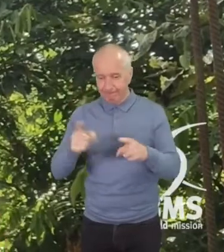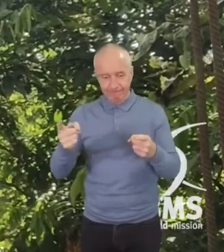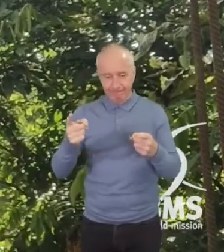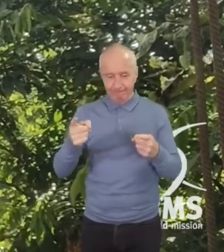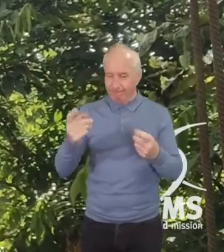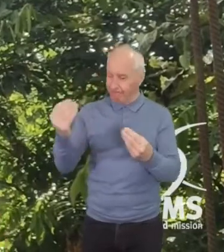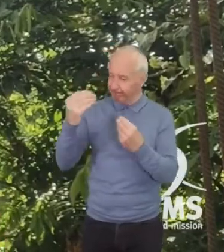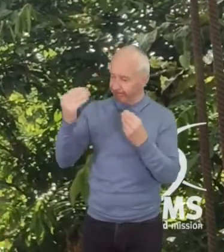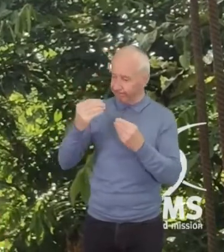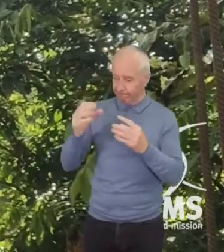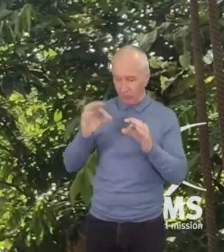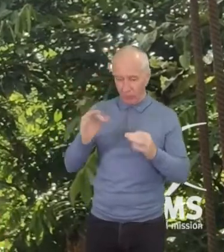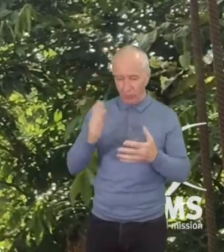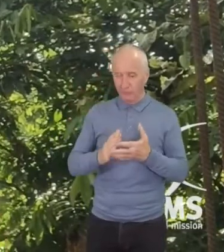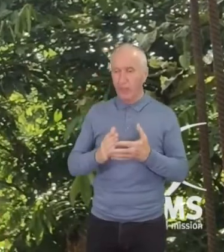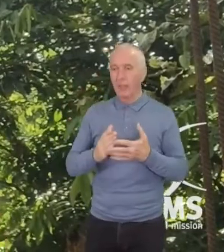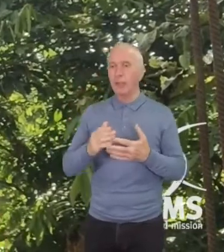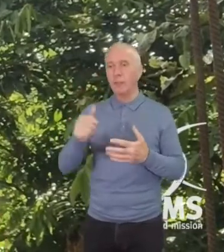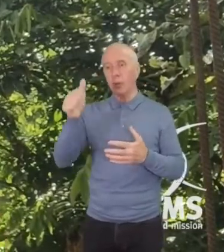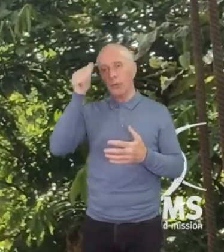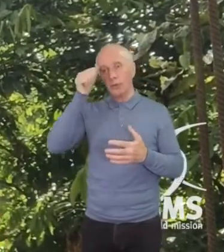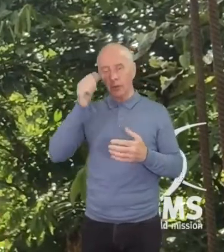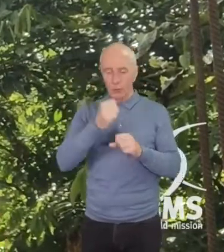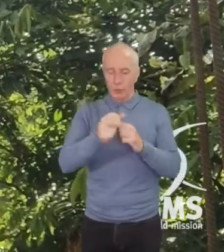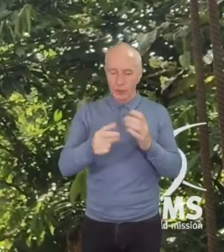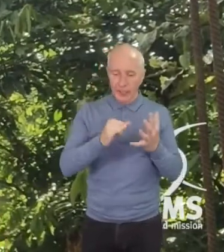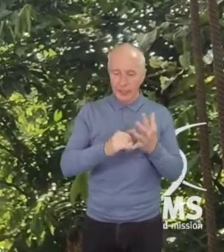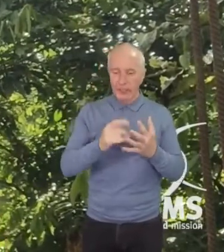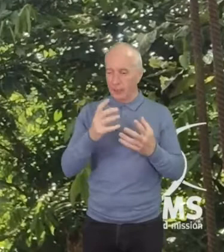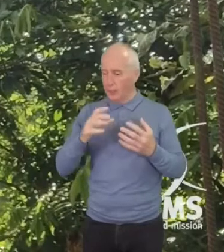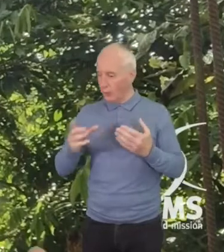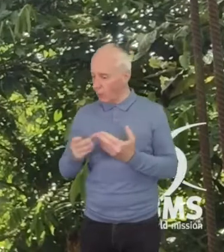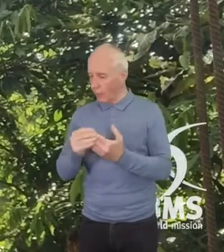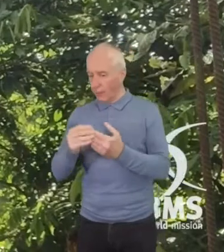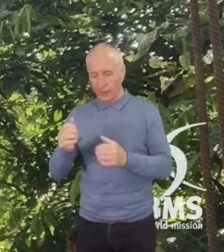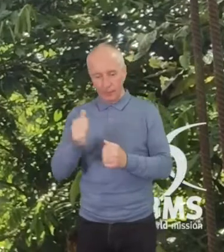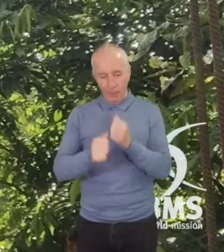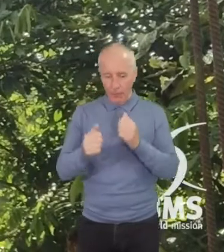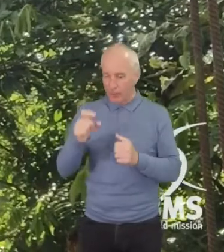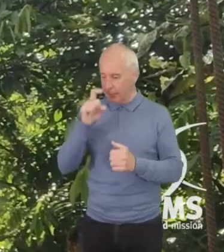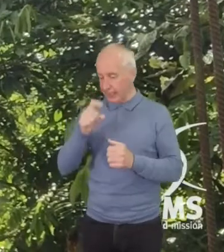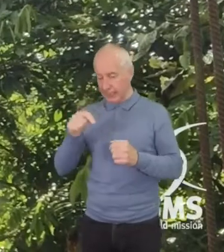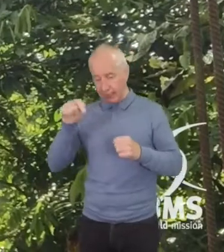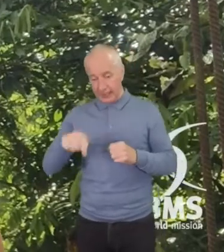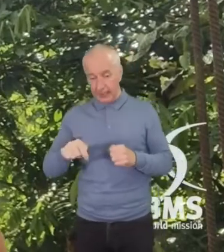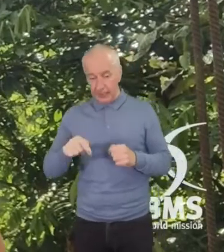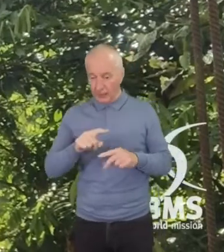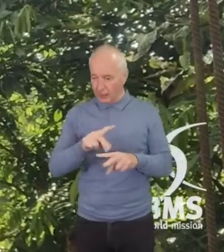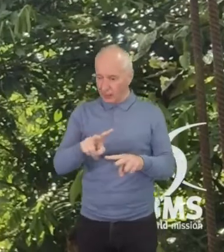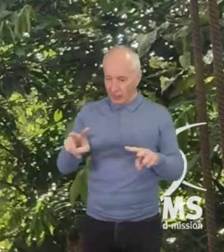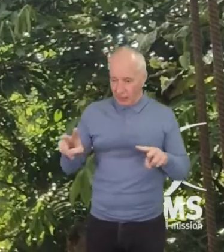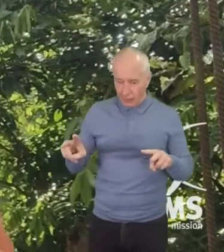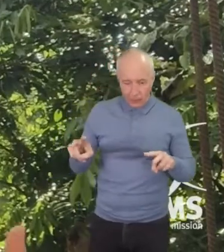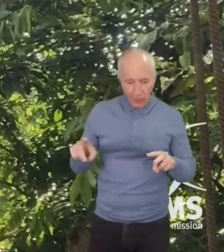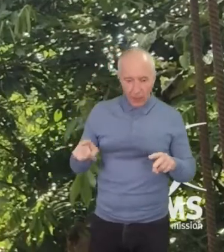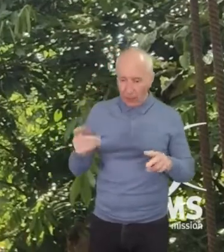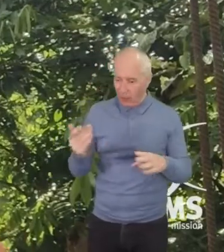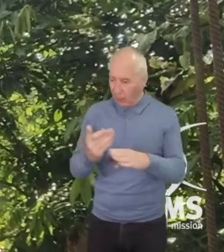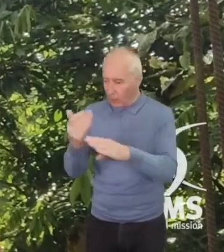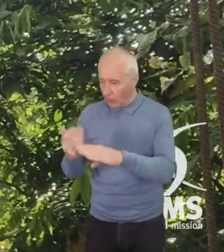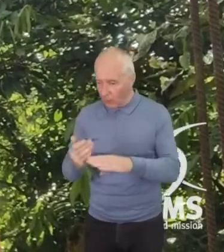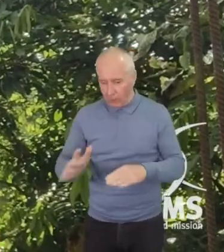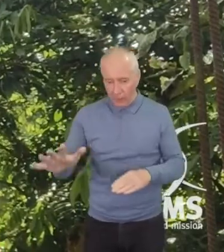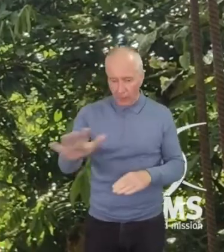And I love reading Genesis with my brothers and sisters here when they see how working the land was actually one of the